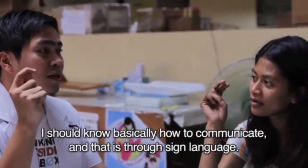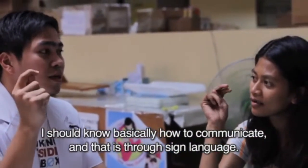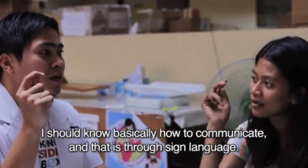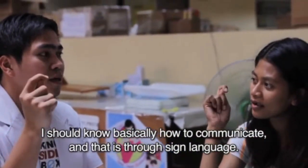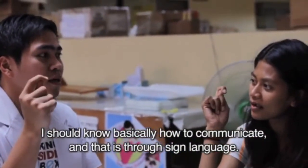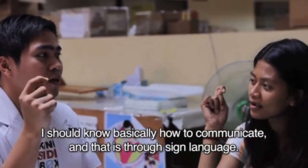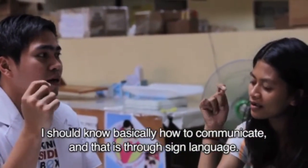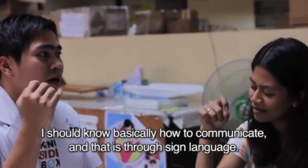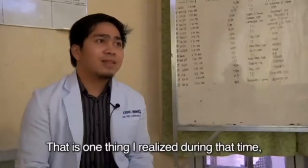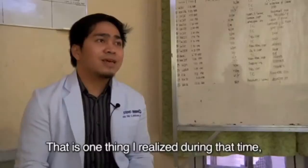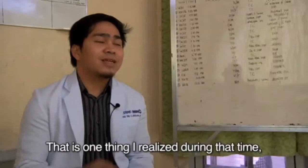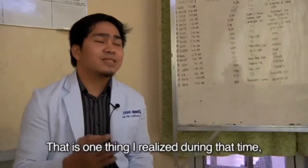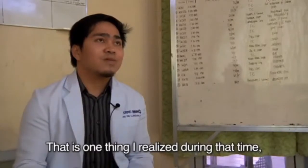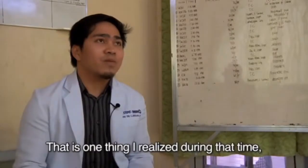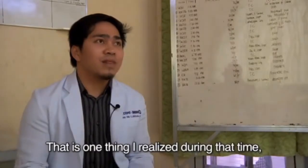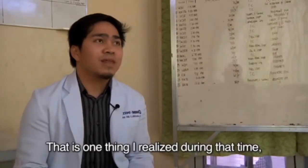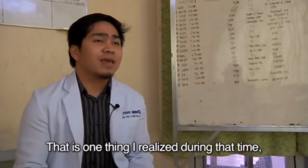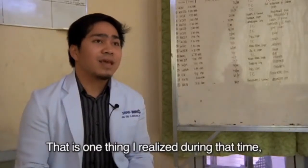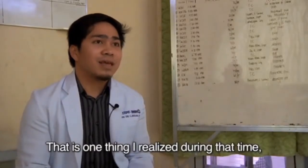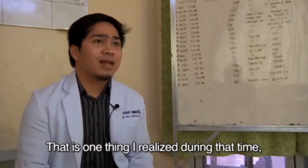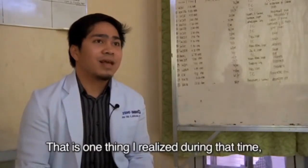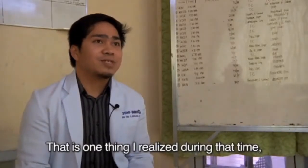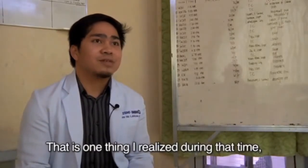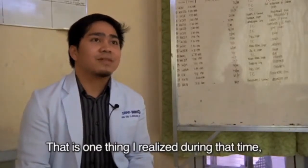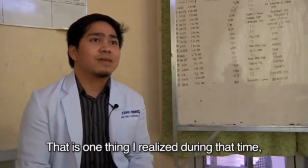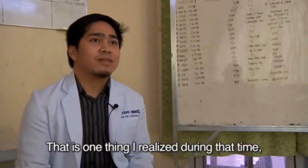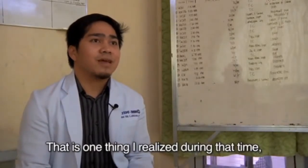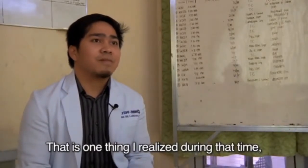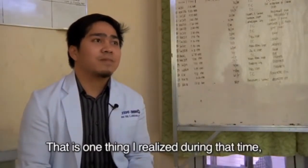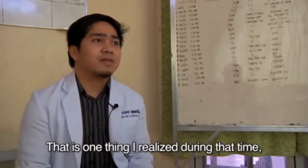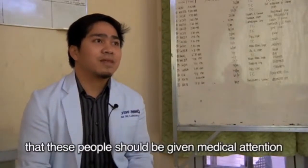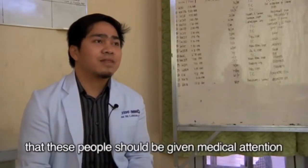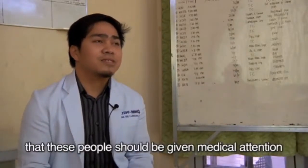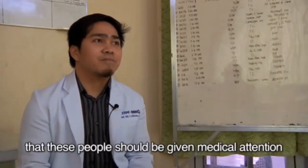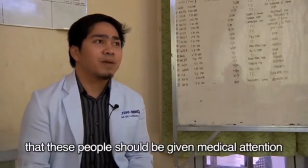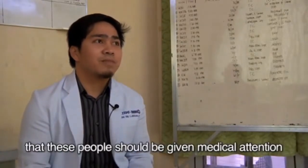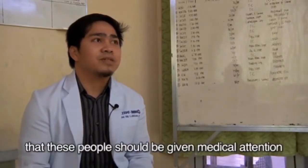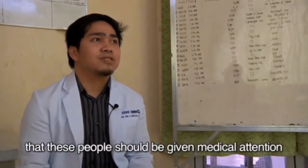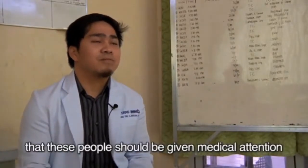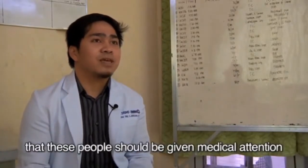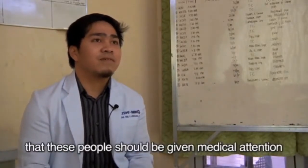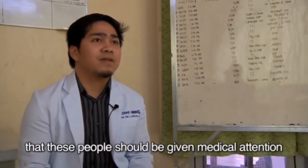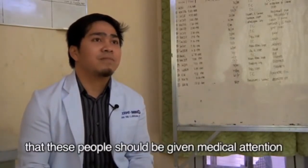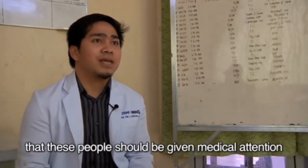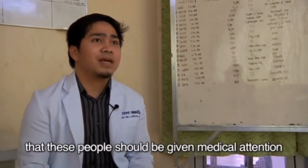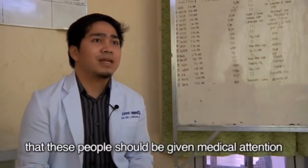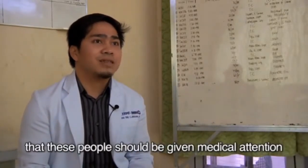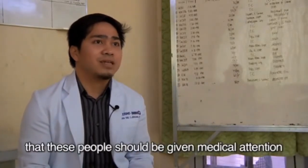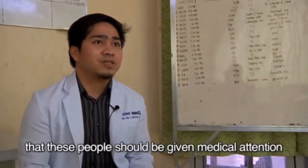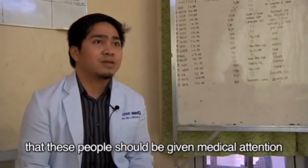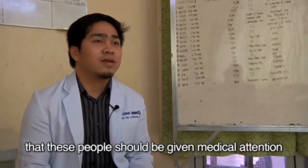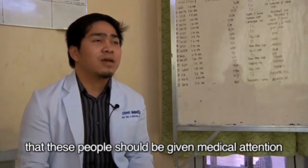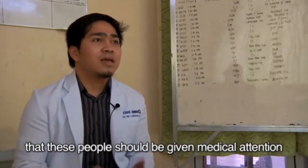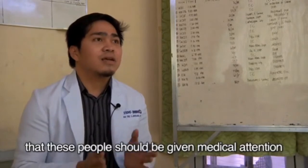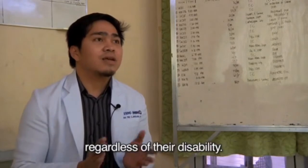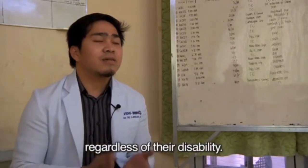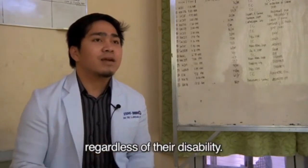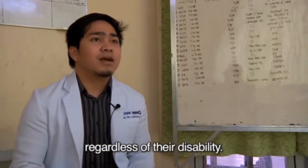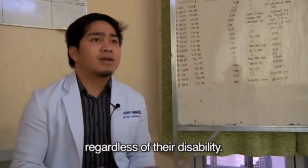sign language. And that is one thing I realized during that time, that these people should be given medical